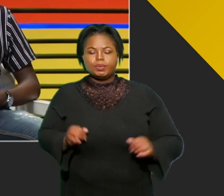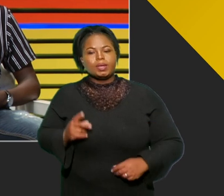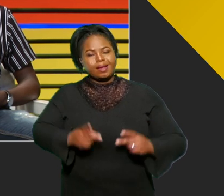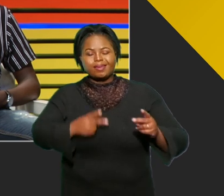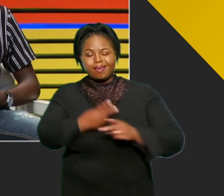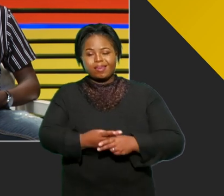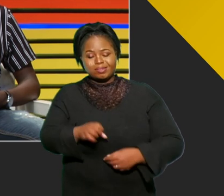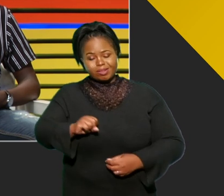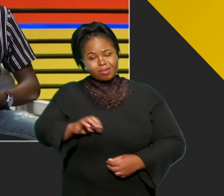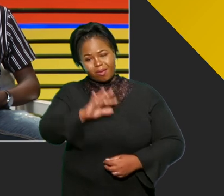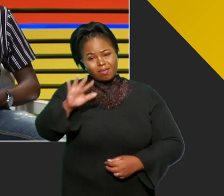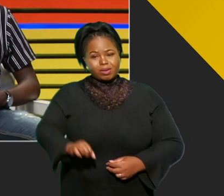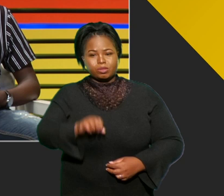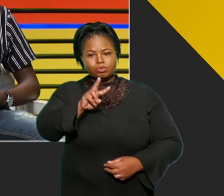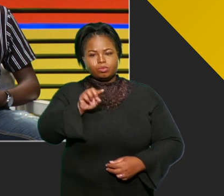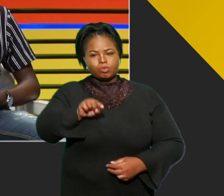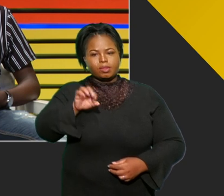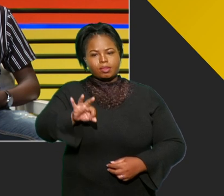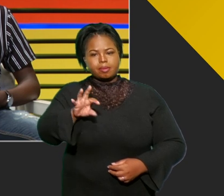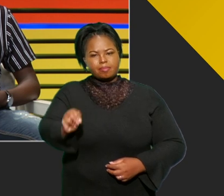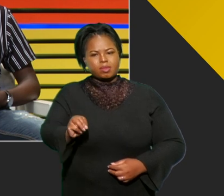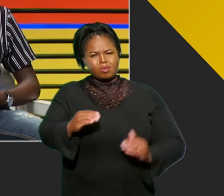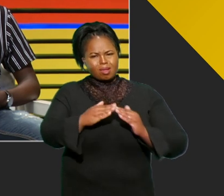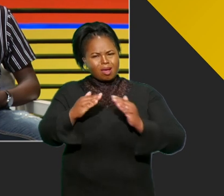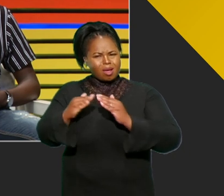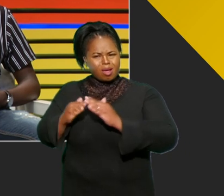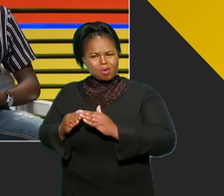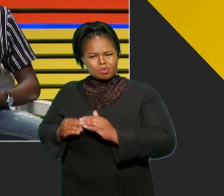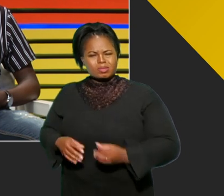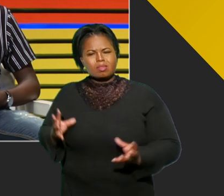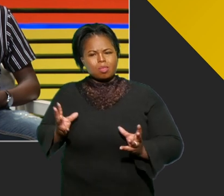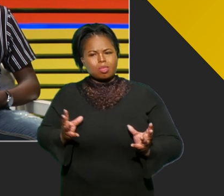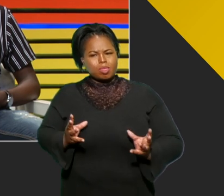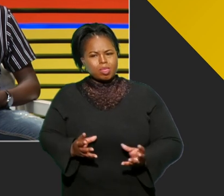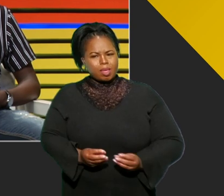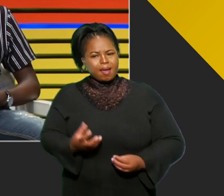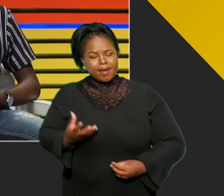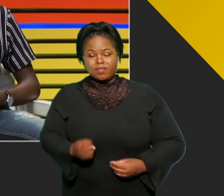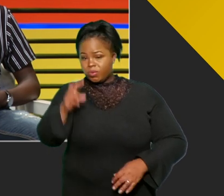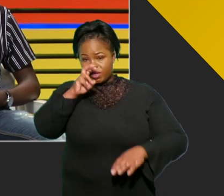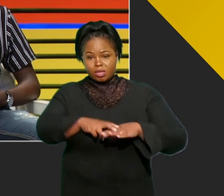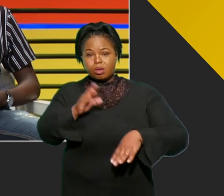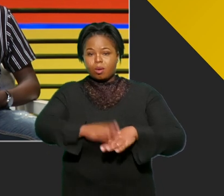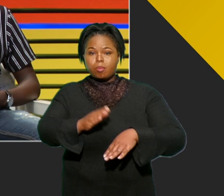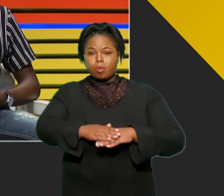2.3 million houses. That is the shortage that we currently have in South Africa.